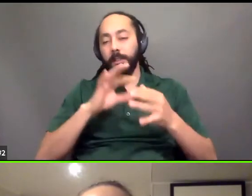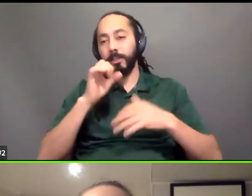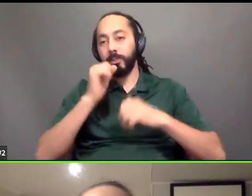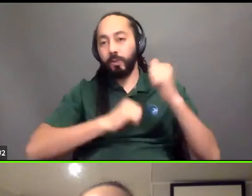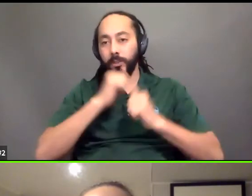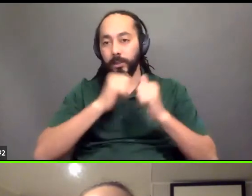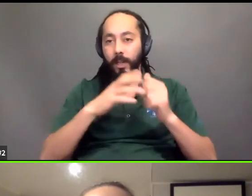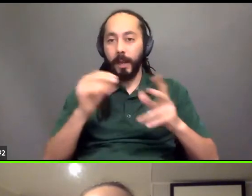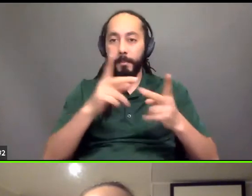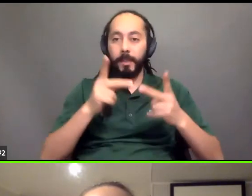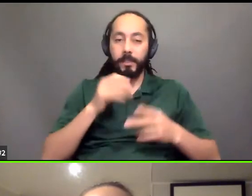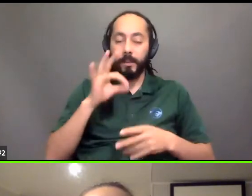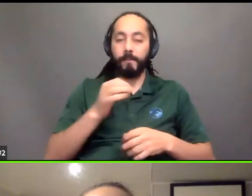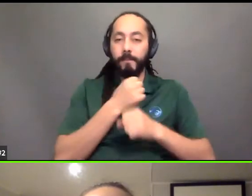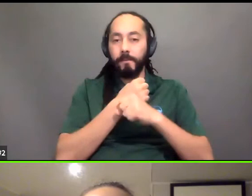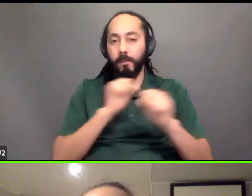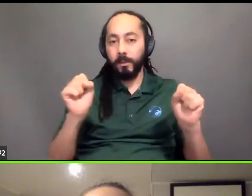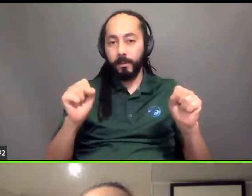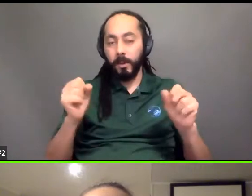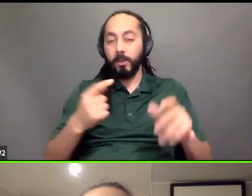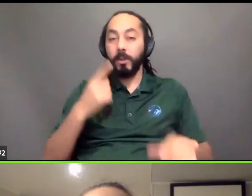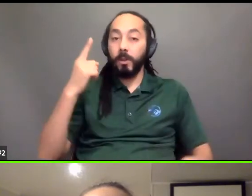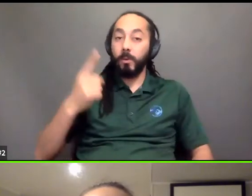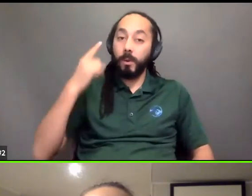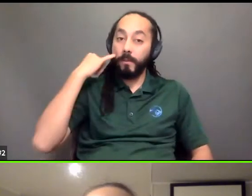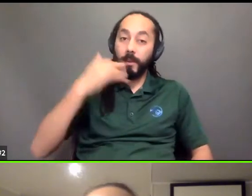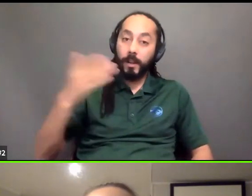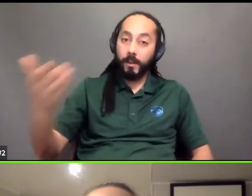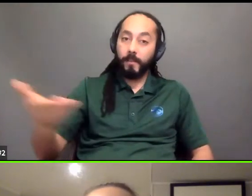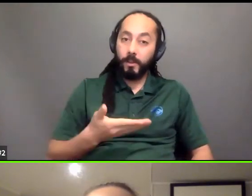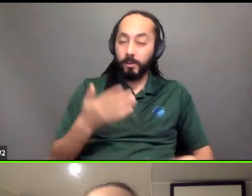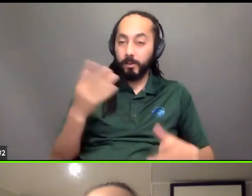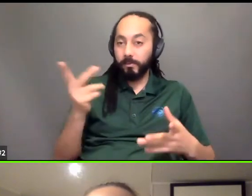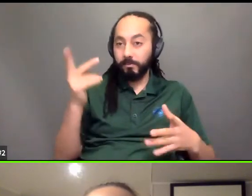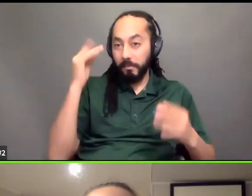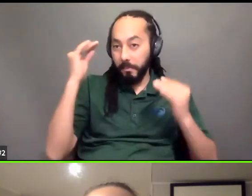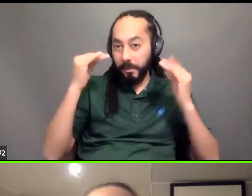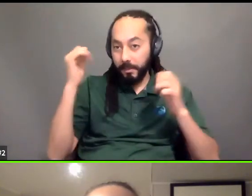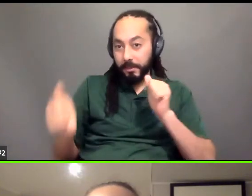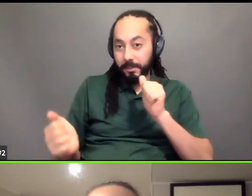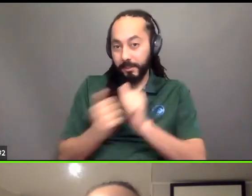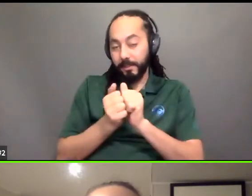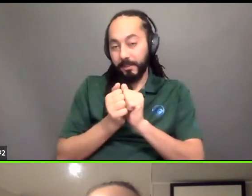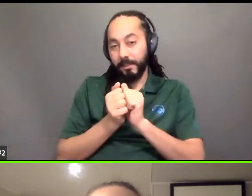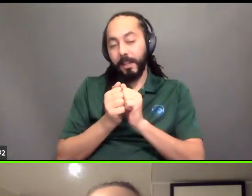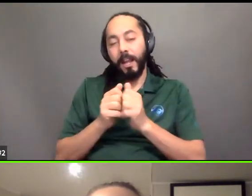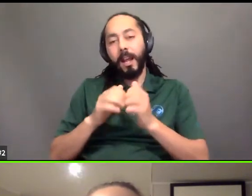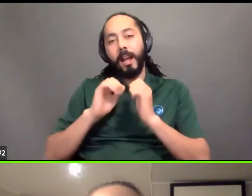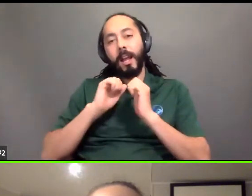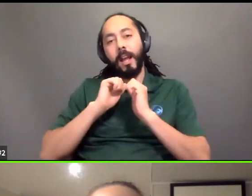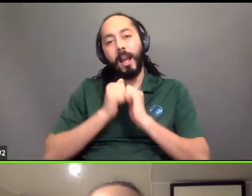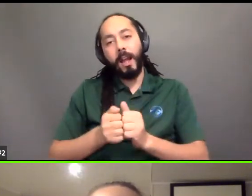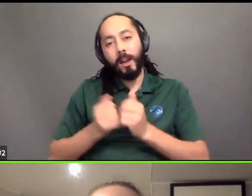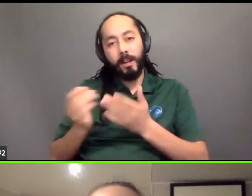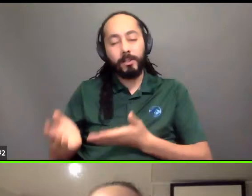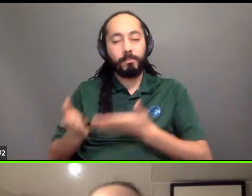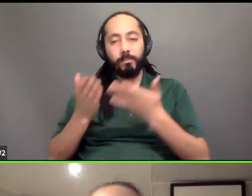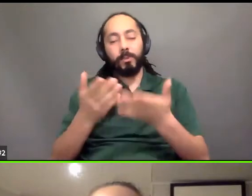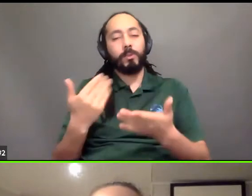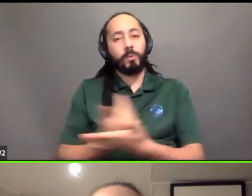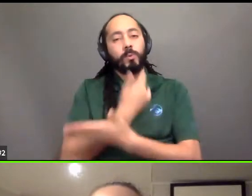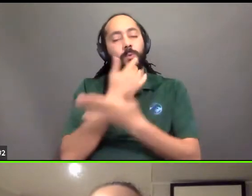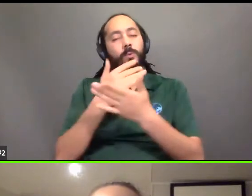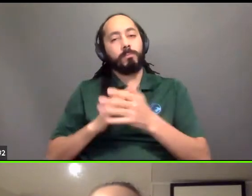freedom. So I wonder if I could invite you to think together about how to bring those movements